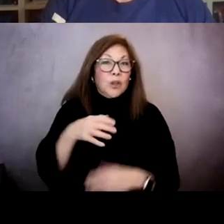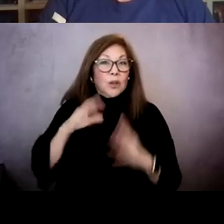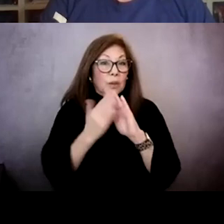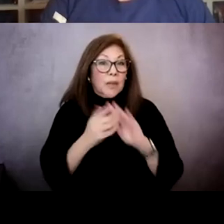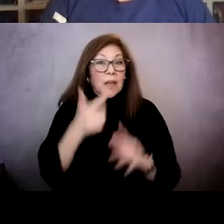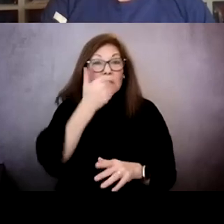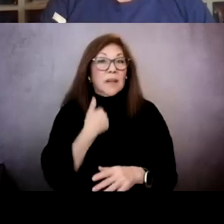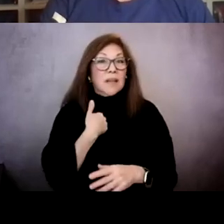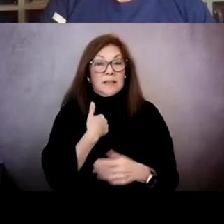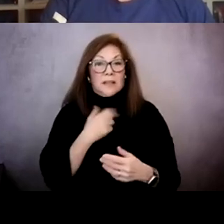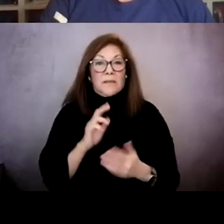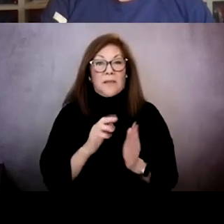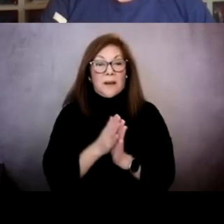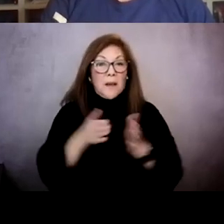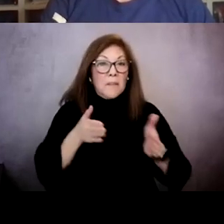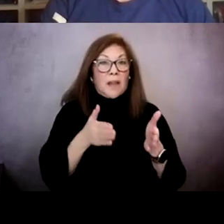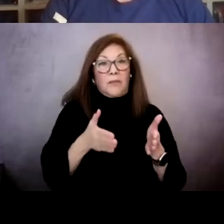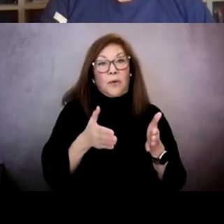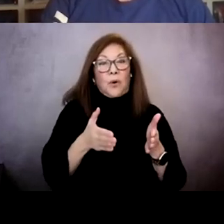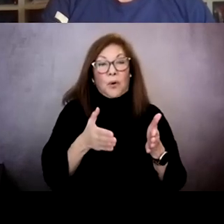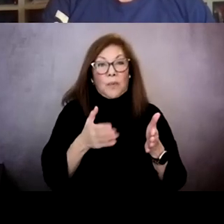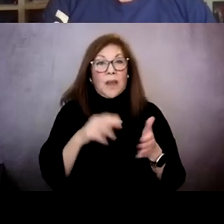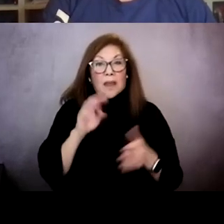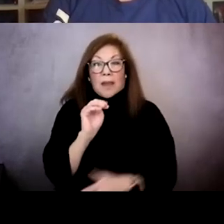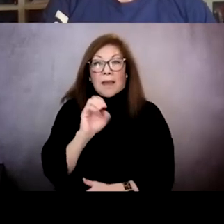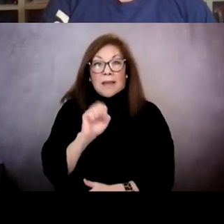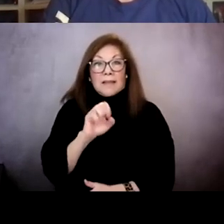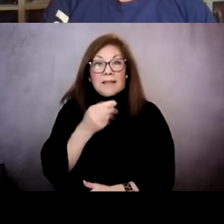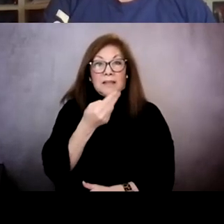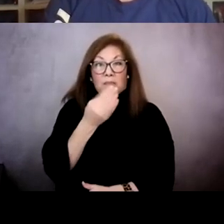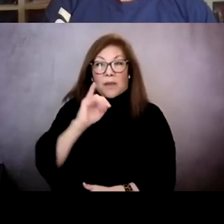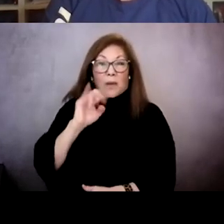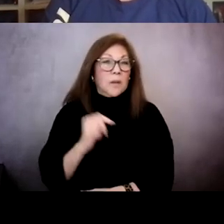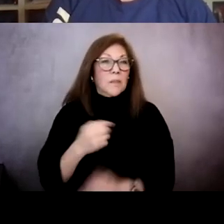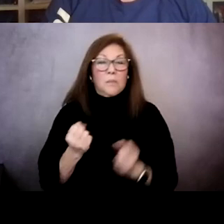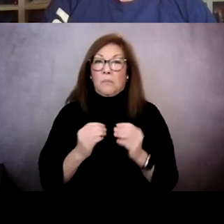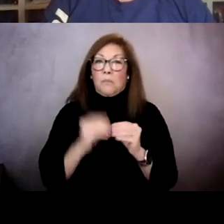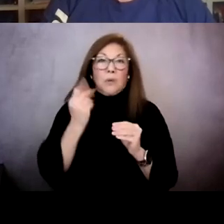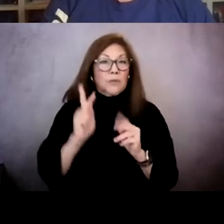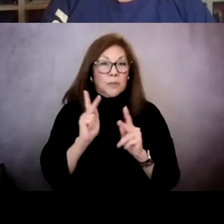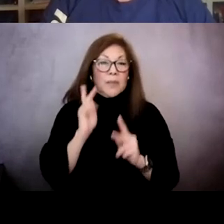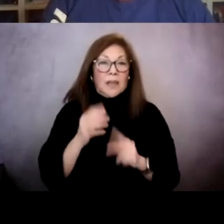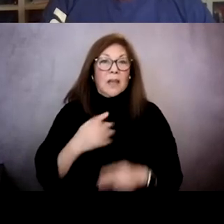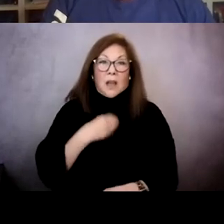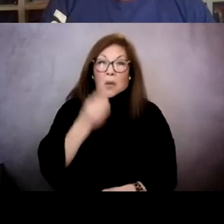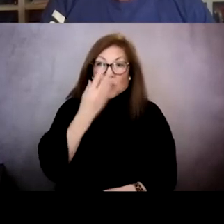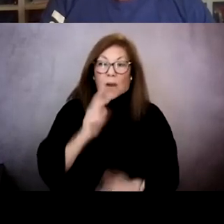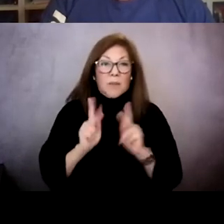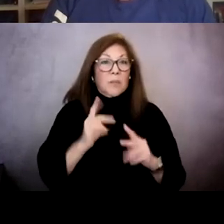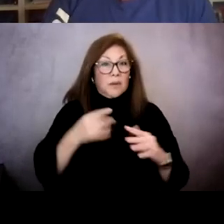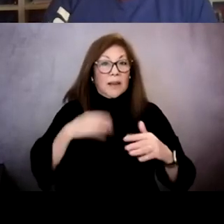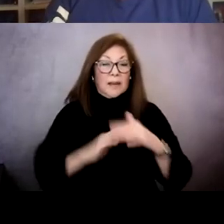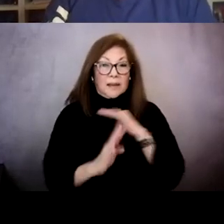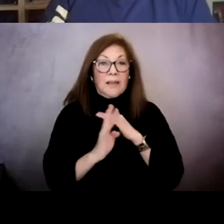of the platform of the Smithsonian, there are always going to be predominantly white audiences coming through our spaces or attending our programs. And